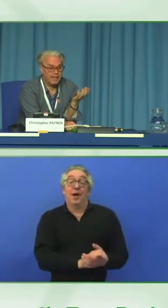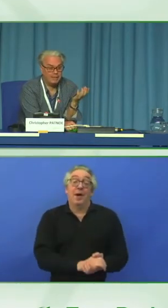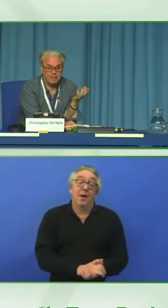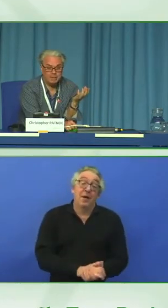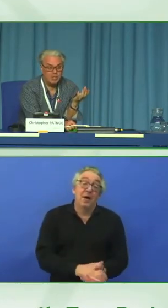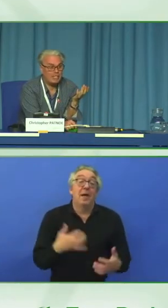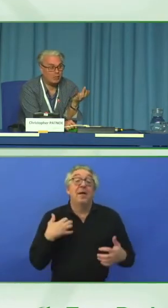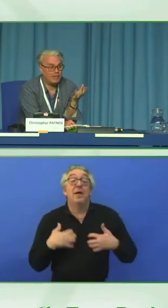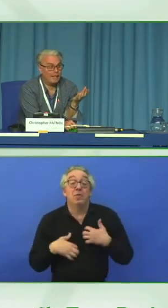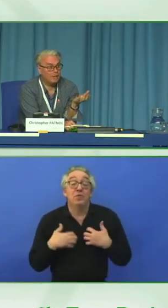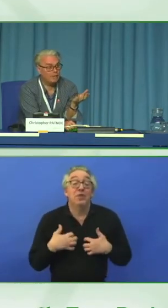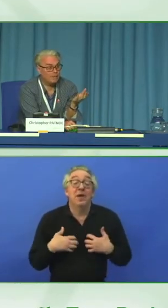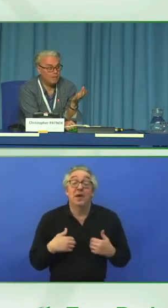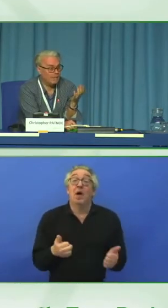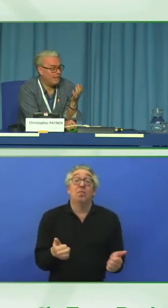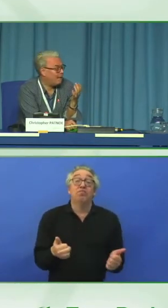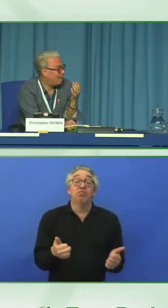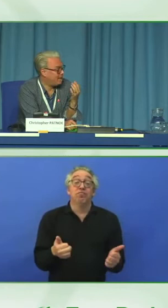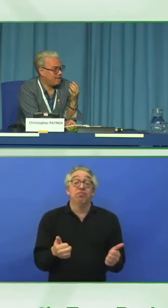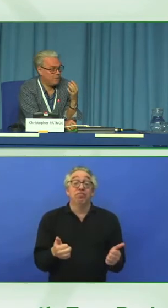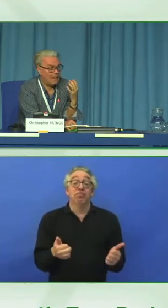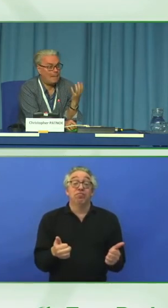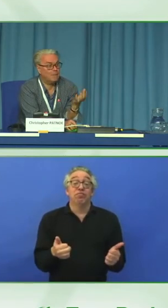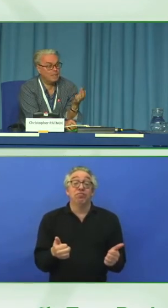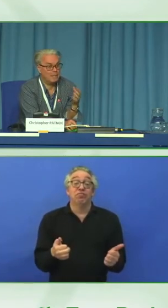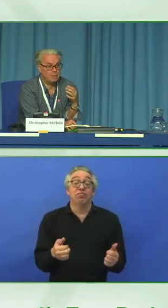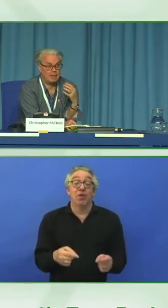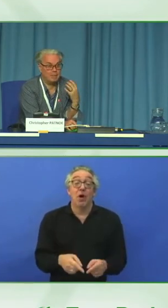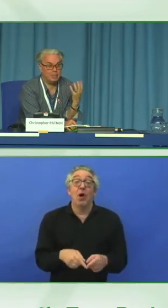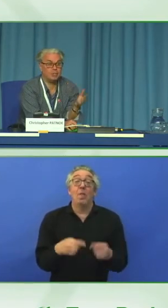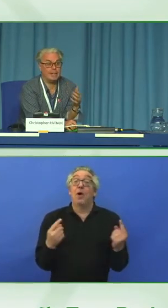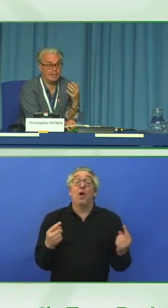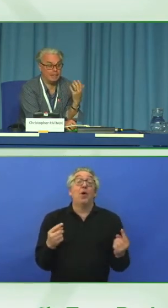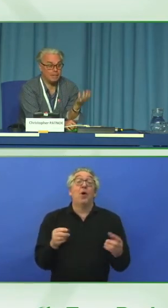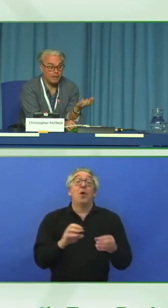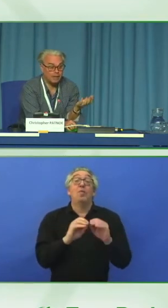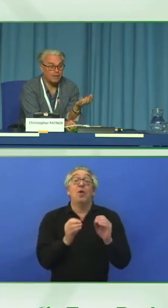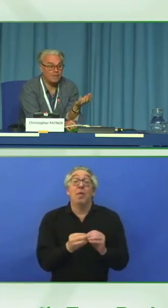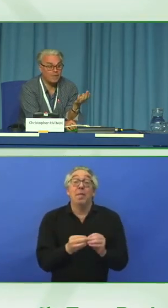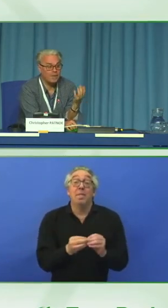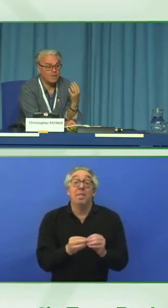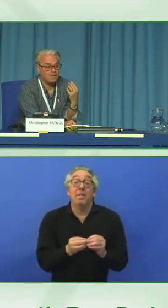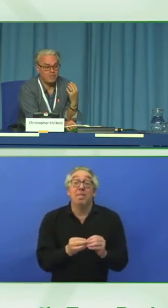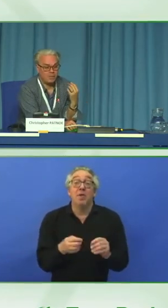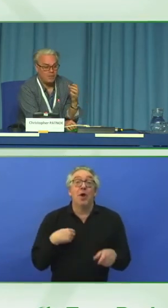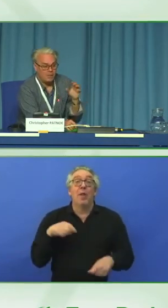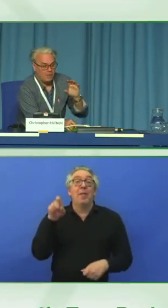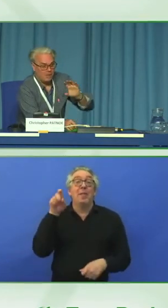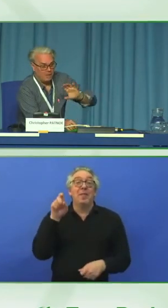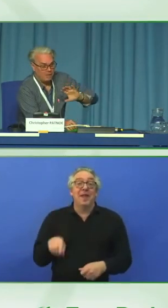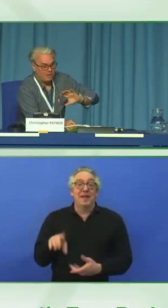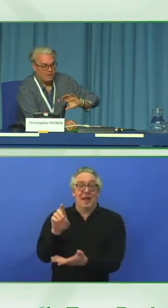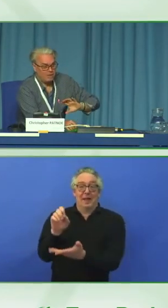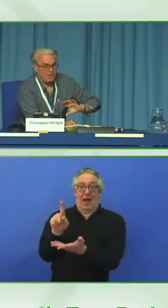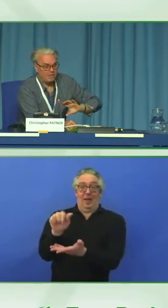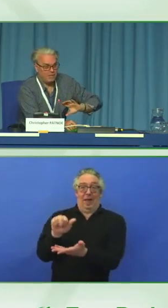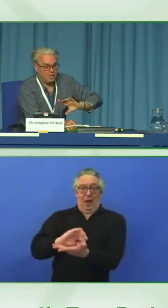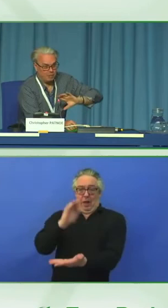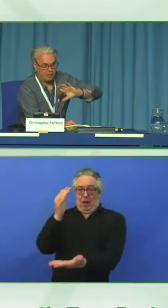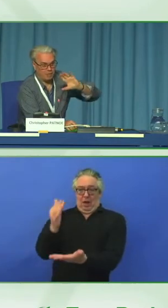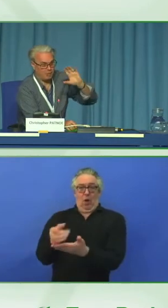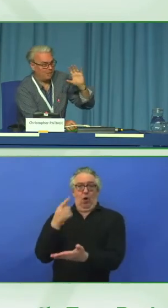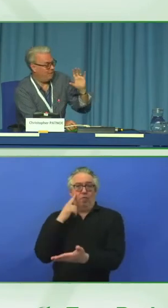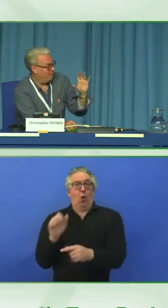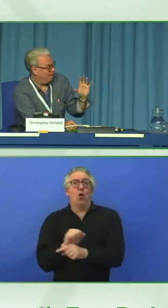of machine learning algorithm, you need to have access to ample data to be able to train the model. So there's